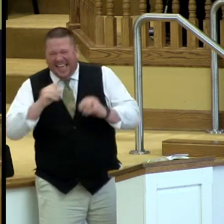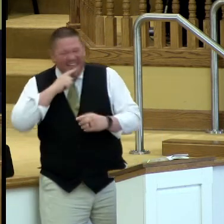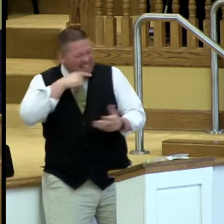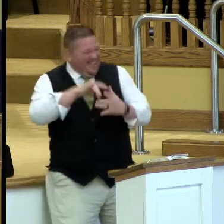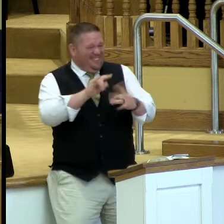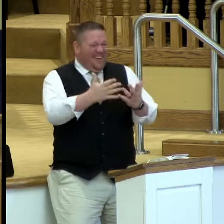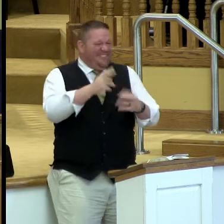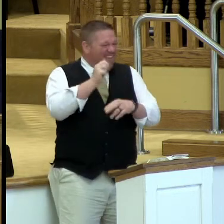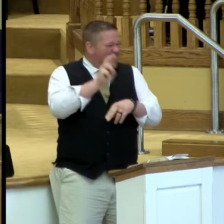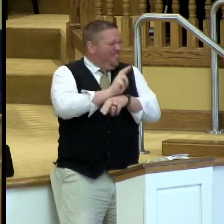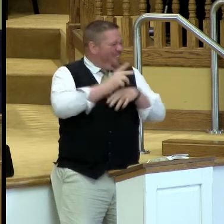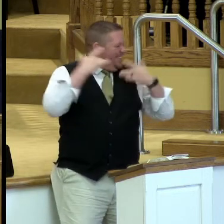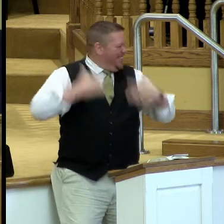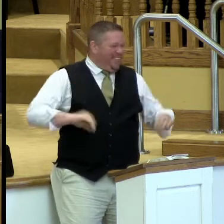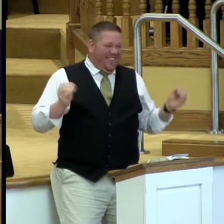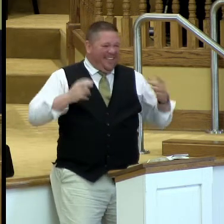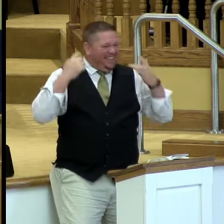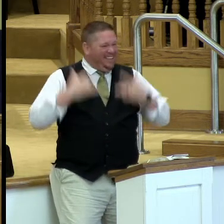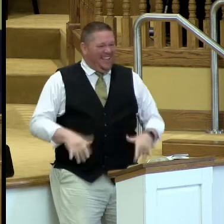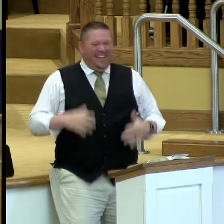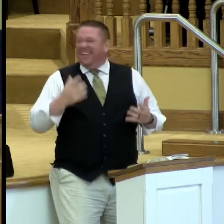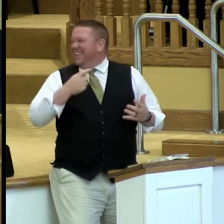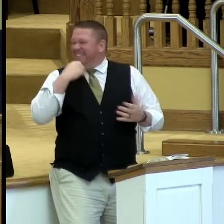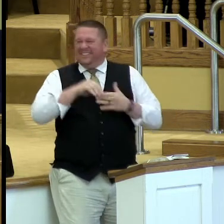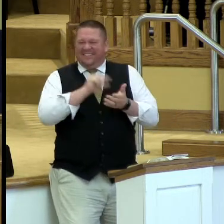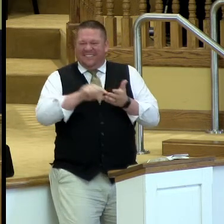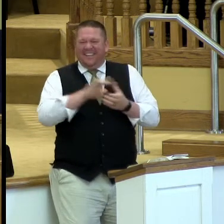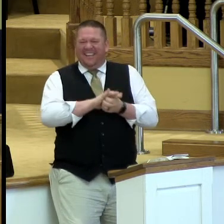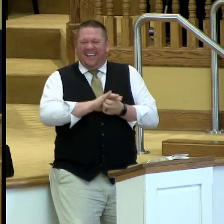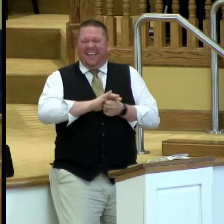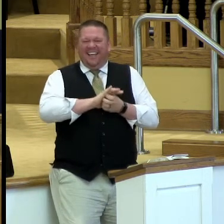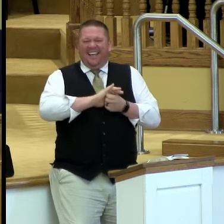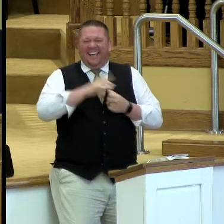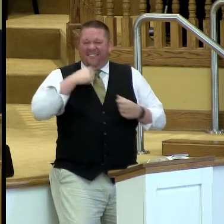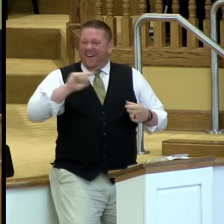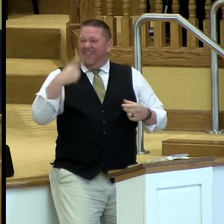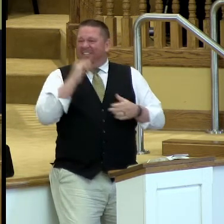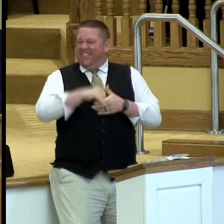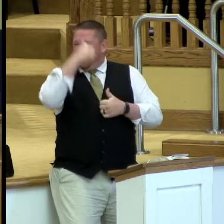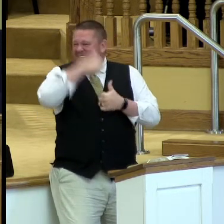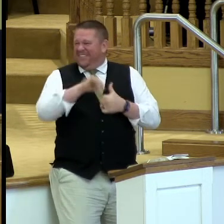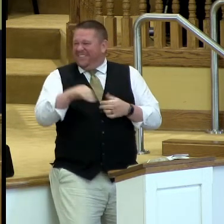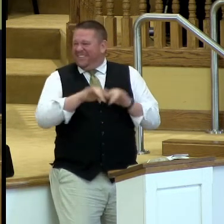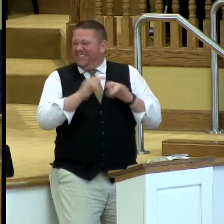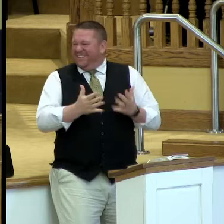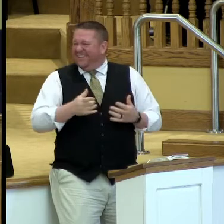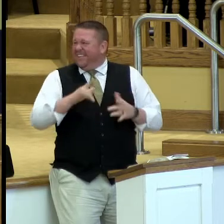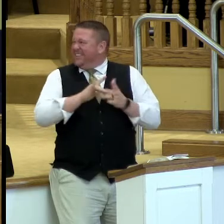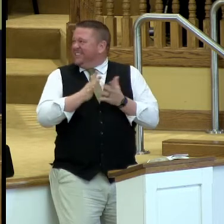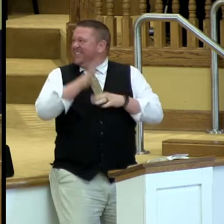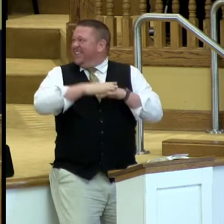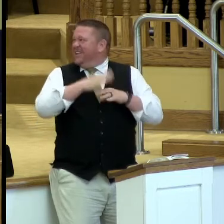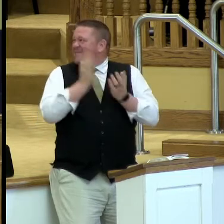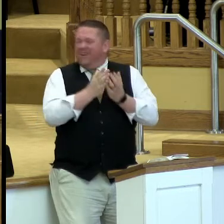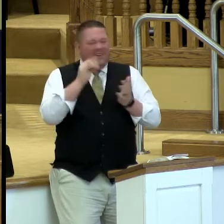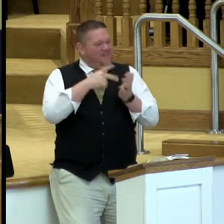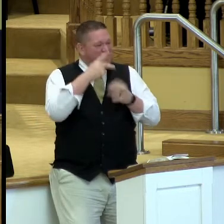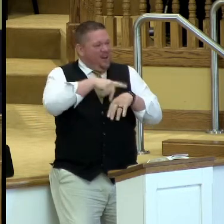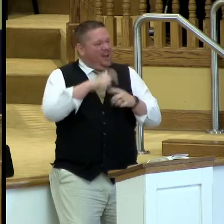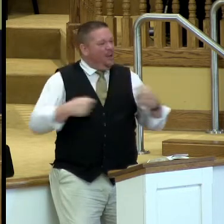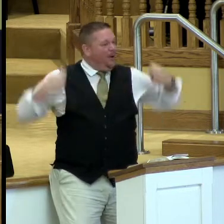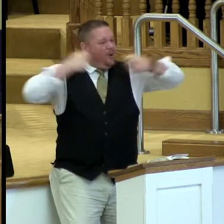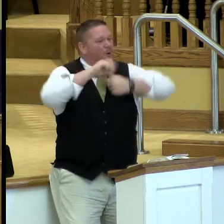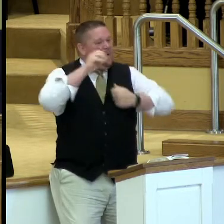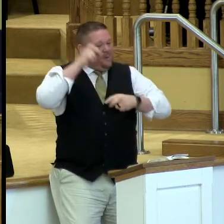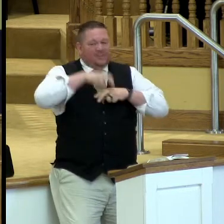It says it, it's scripture. Hallelujah. Am I the only one that remembers that when Jesus came onto the boat and Peter had to put on